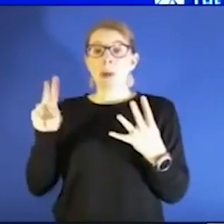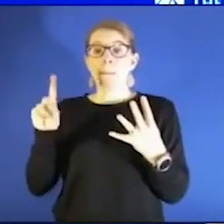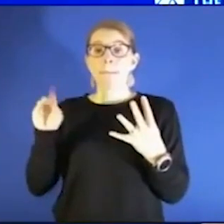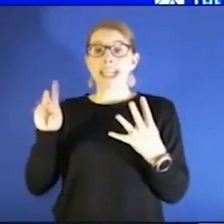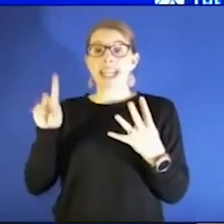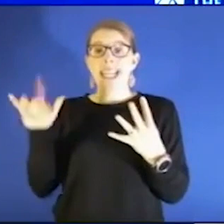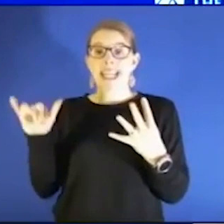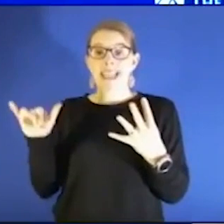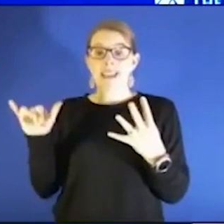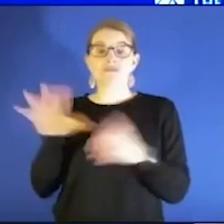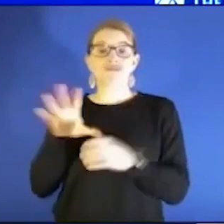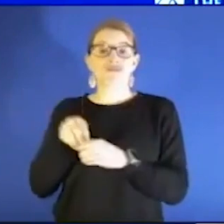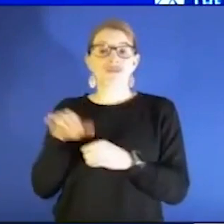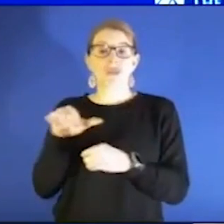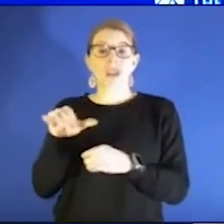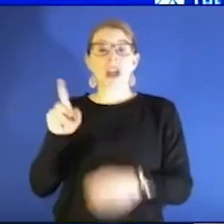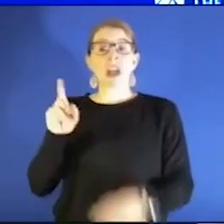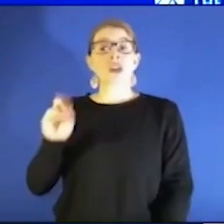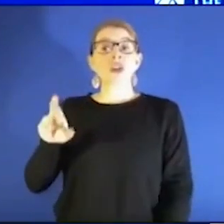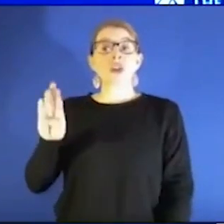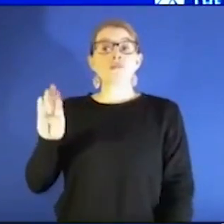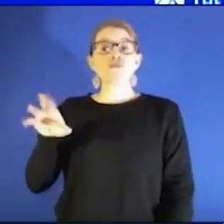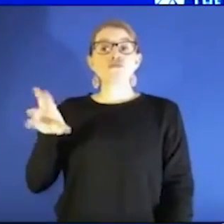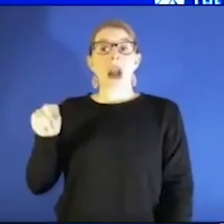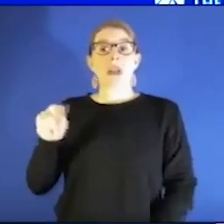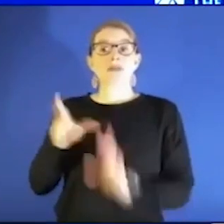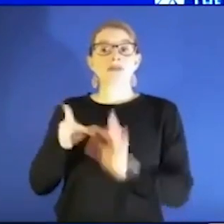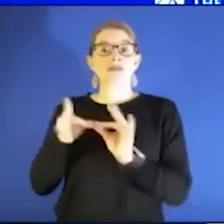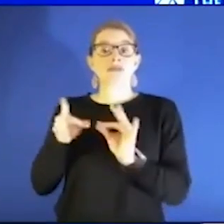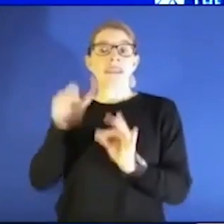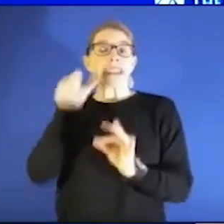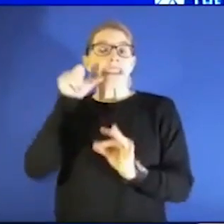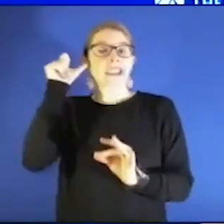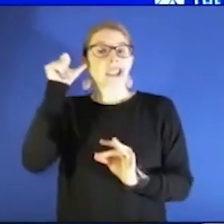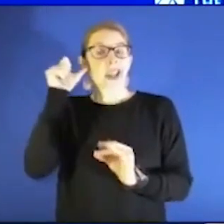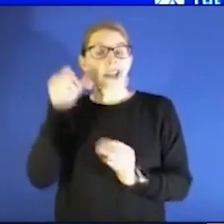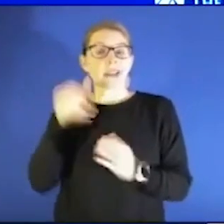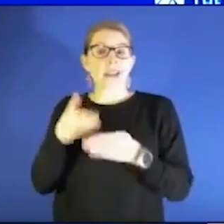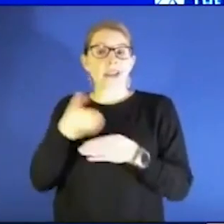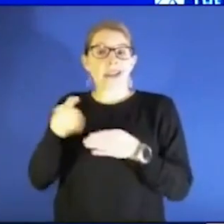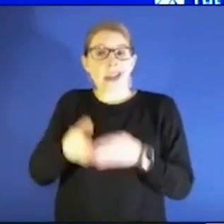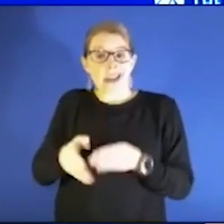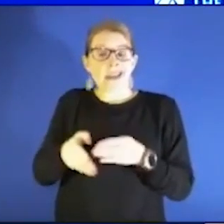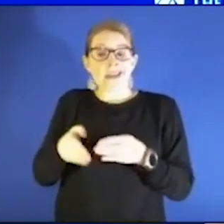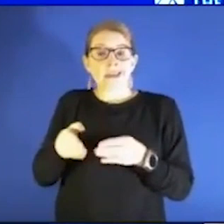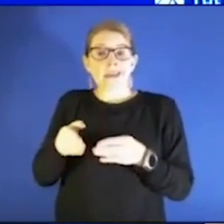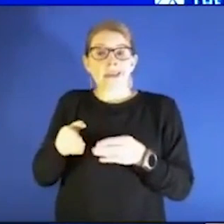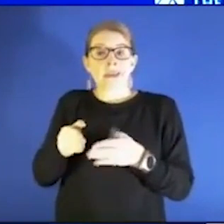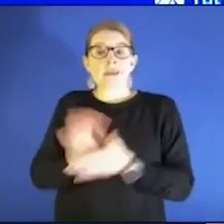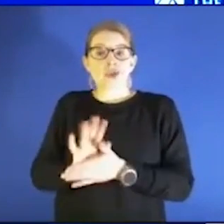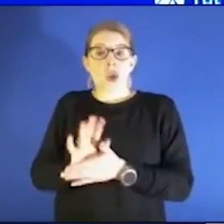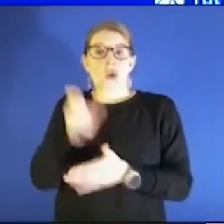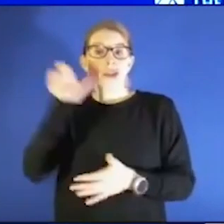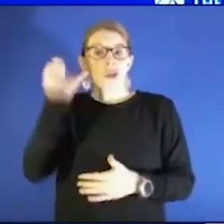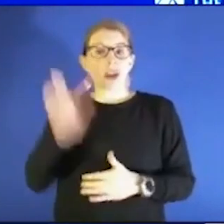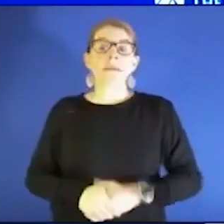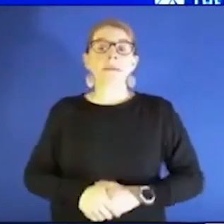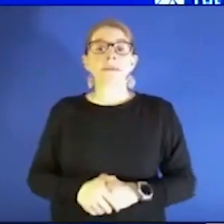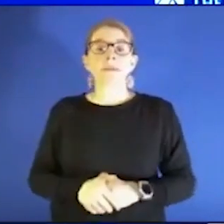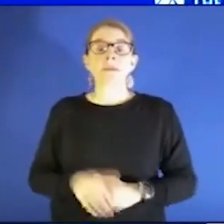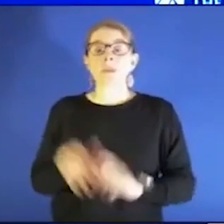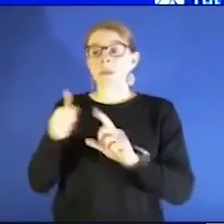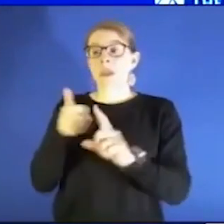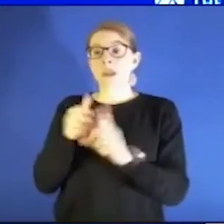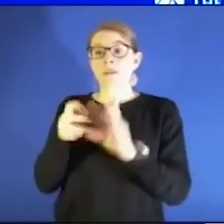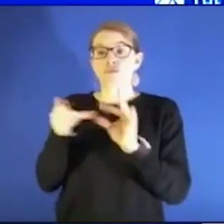heard Dr. Brown talk about this yesterday at the end of the show, describing that paper, that